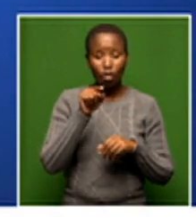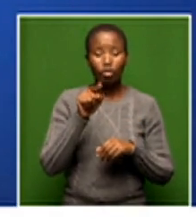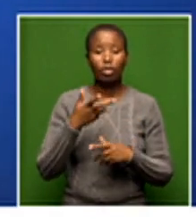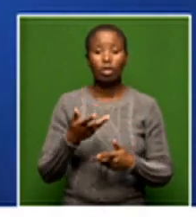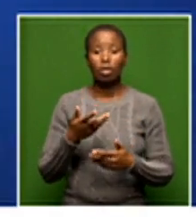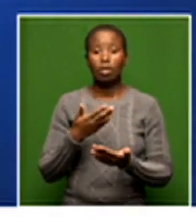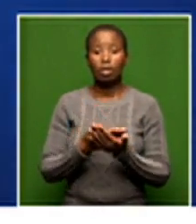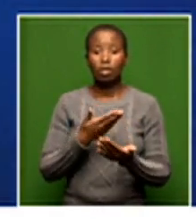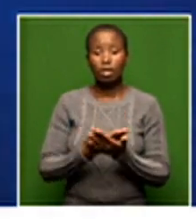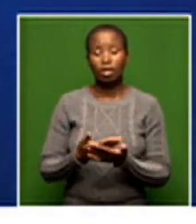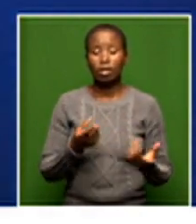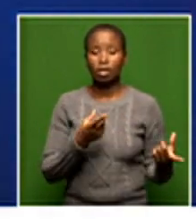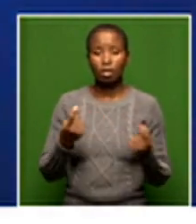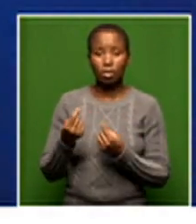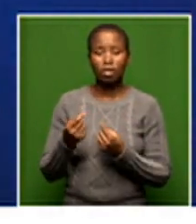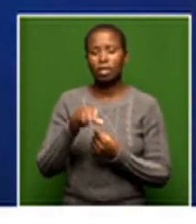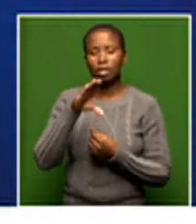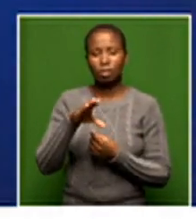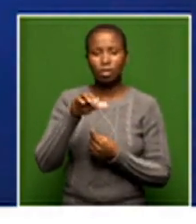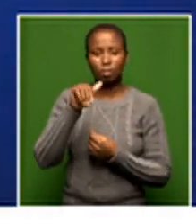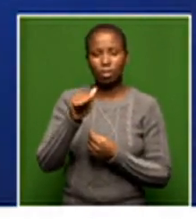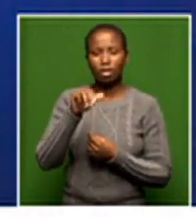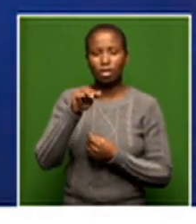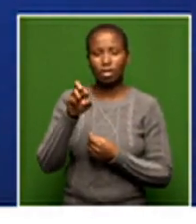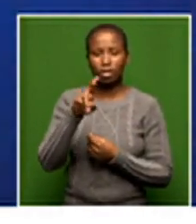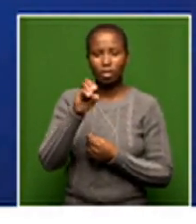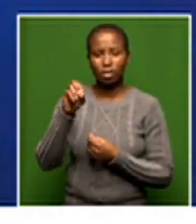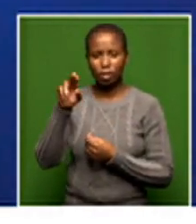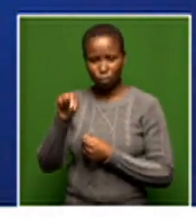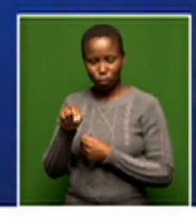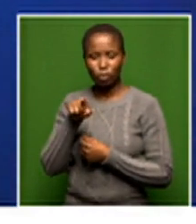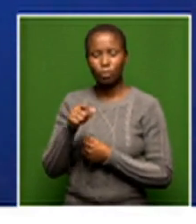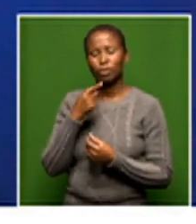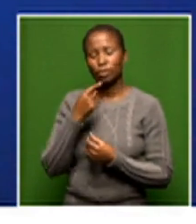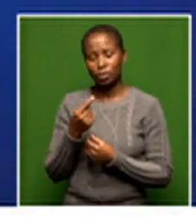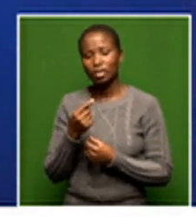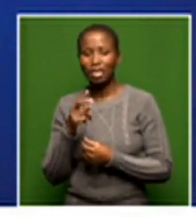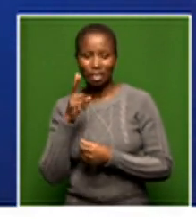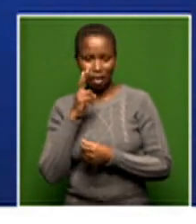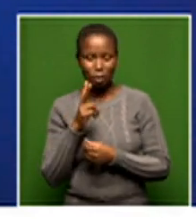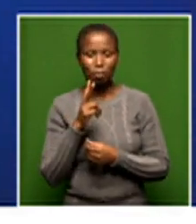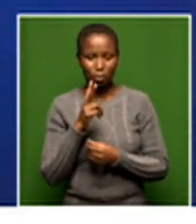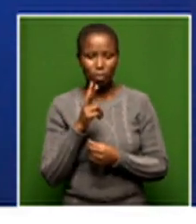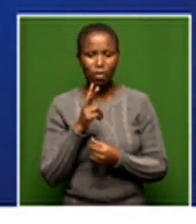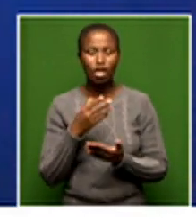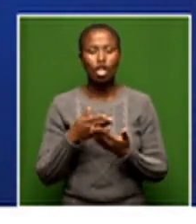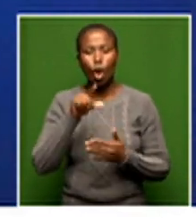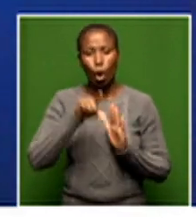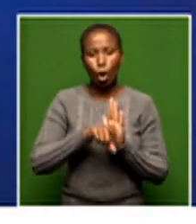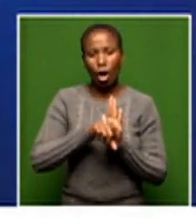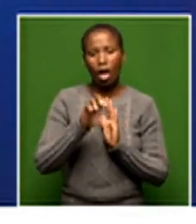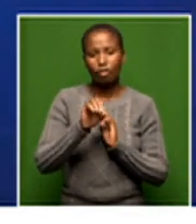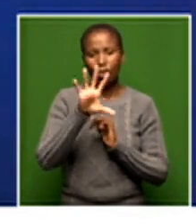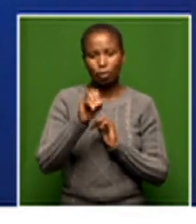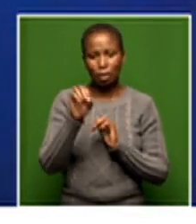the risk perception in Cameroon in terms of whether they felt at risk, the risk perception was quite low. Only about less than 50% of the